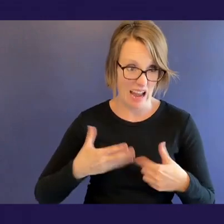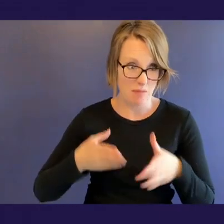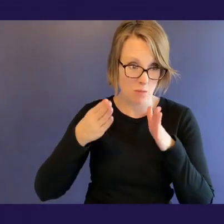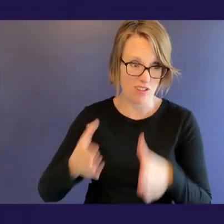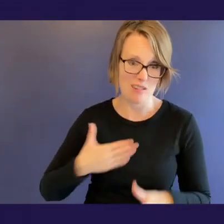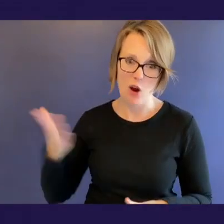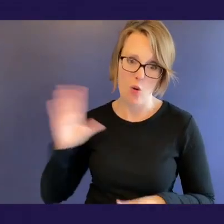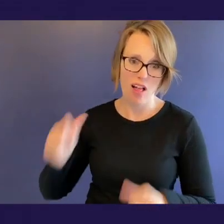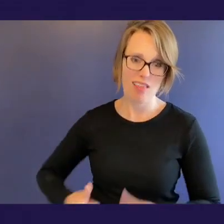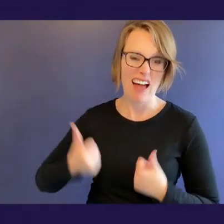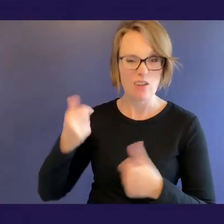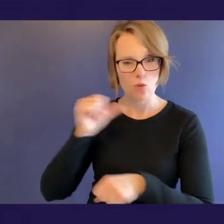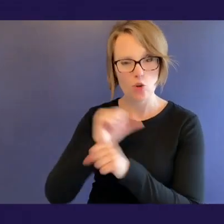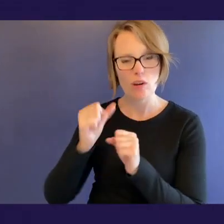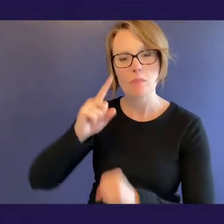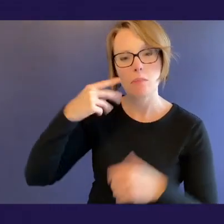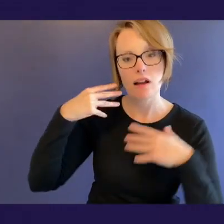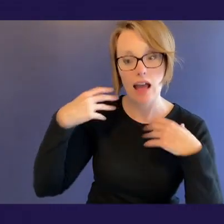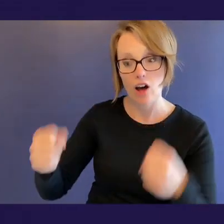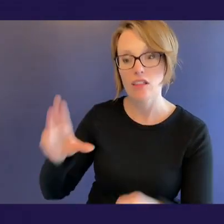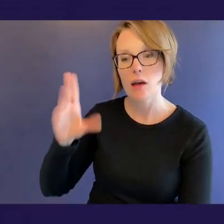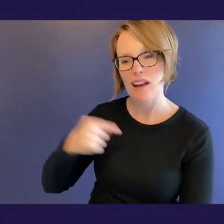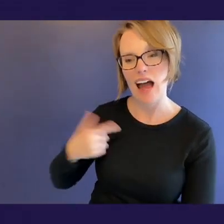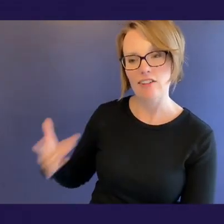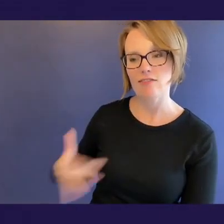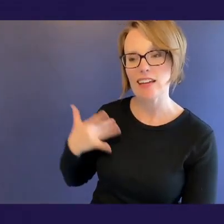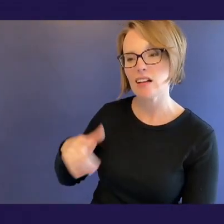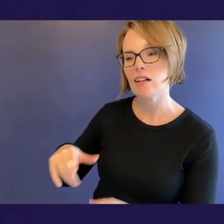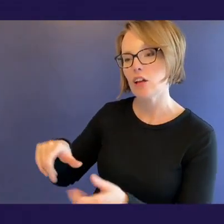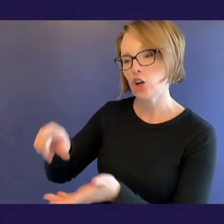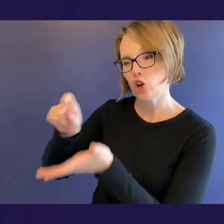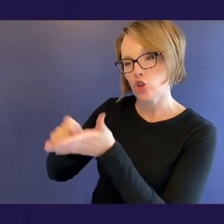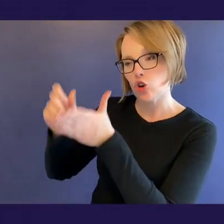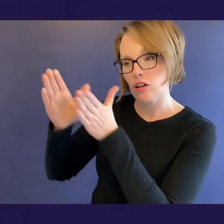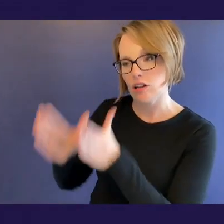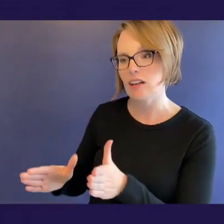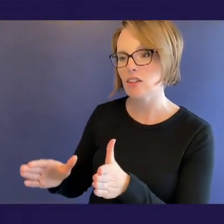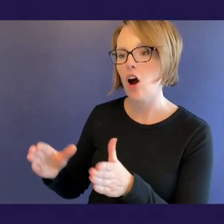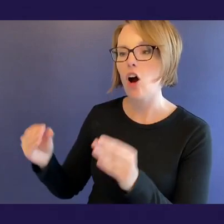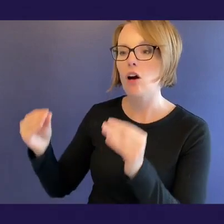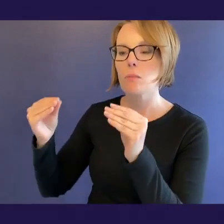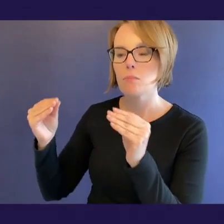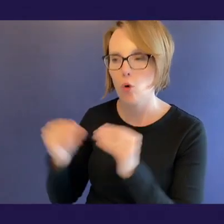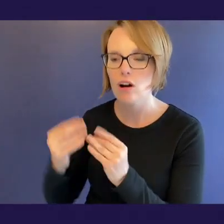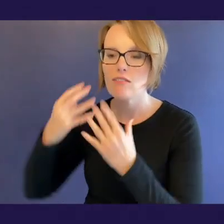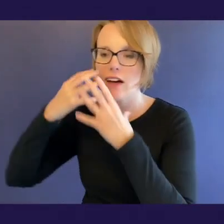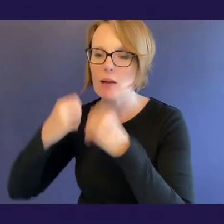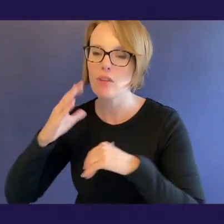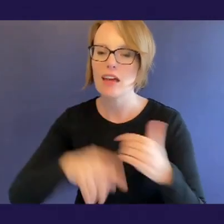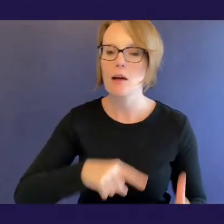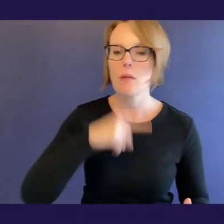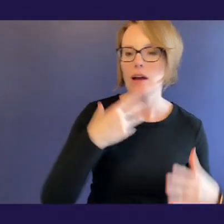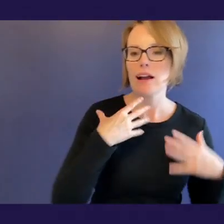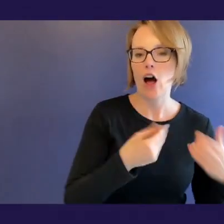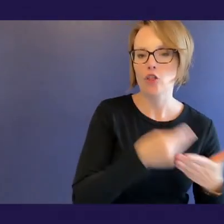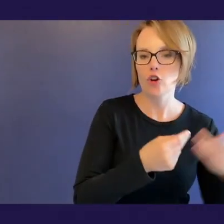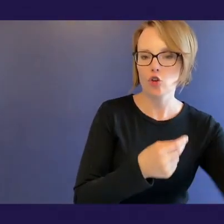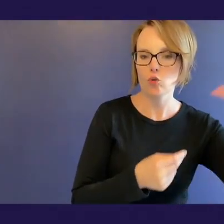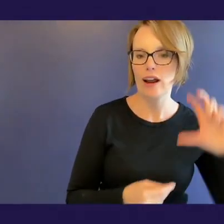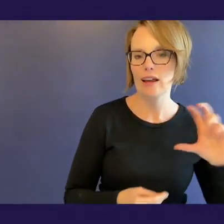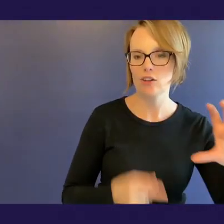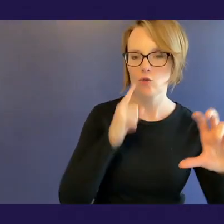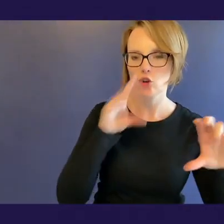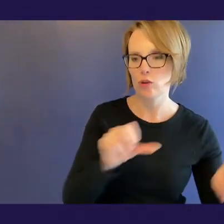life, journalists are far superior than public health grads in doing this work. Able to process a vast amount